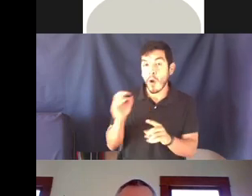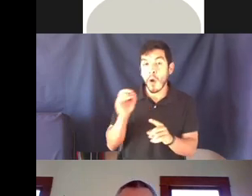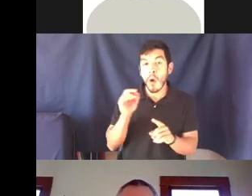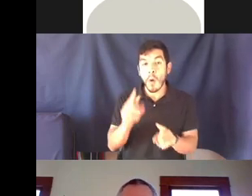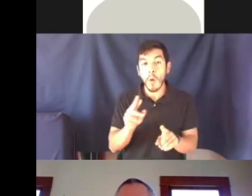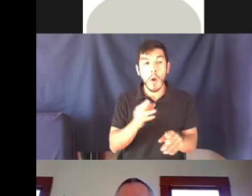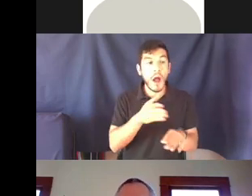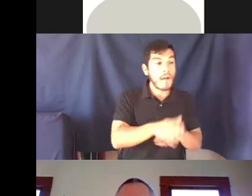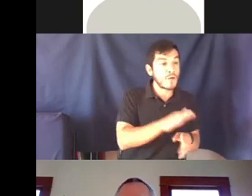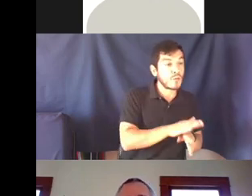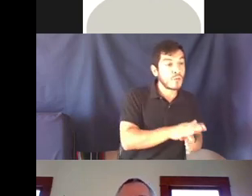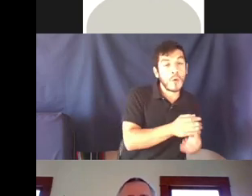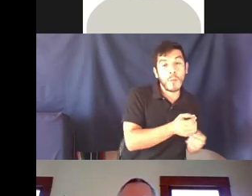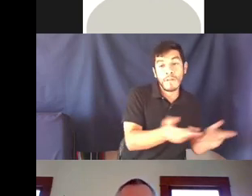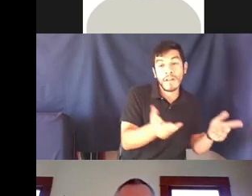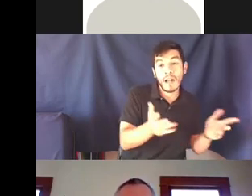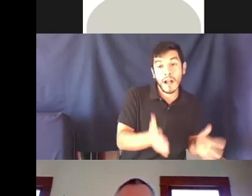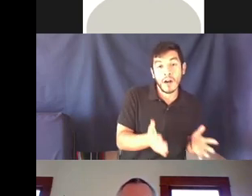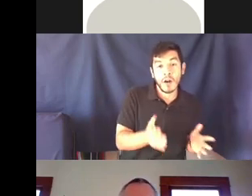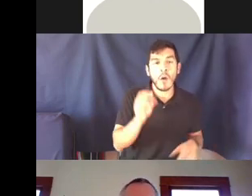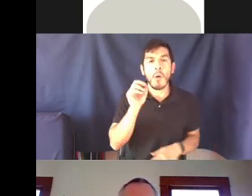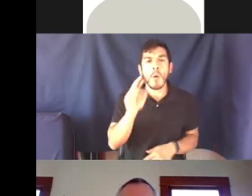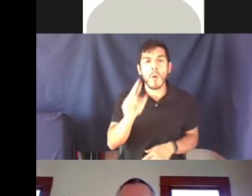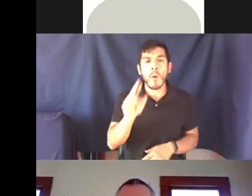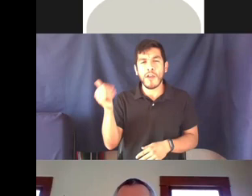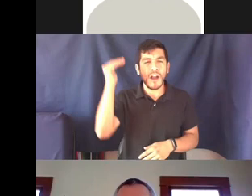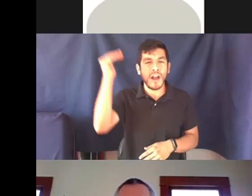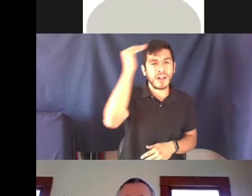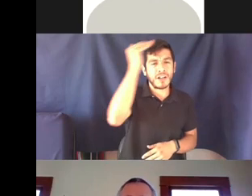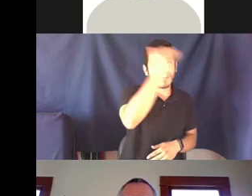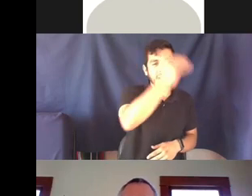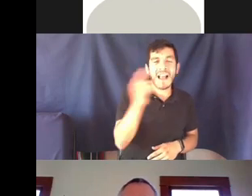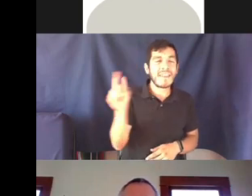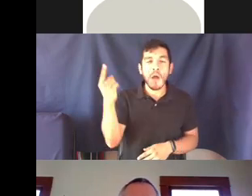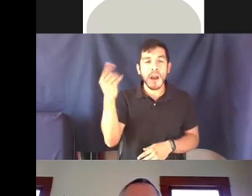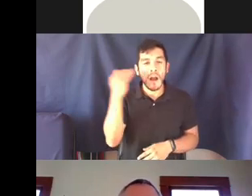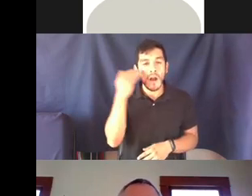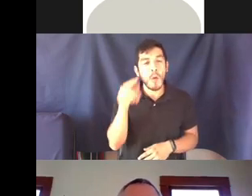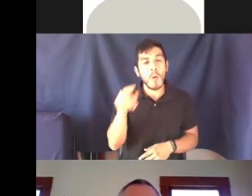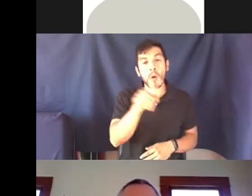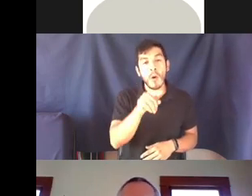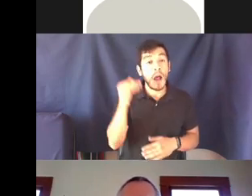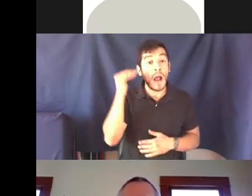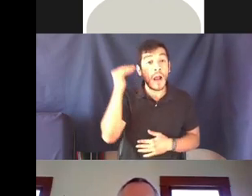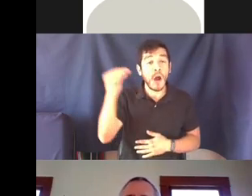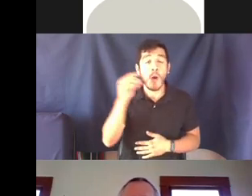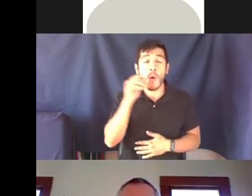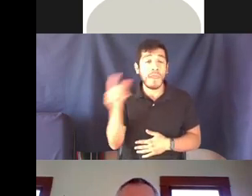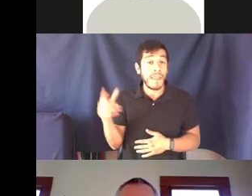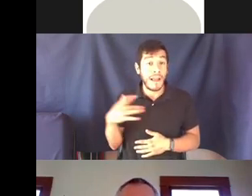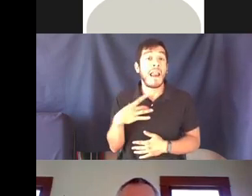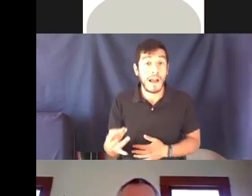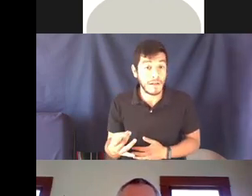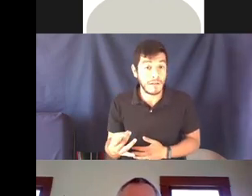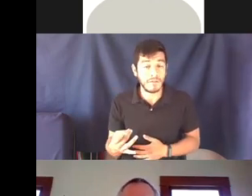or other adults, right? They just know that you're an adult who they like being around, and they're getting something, they feel